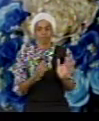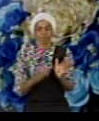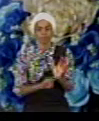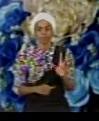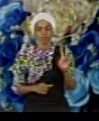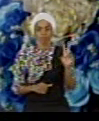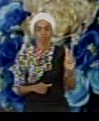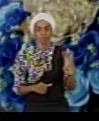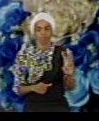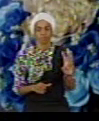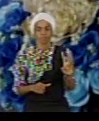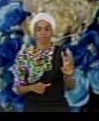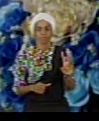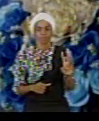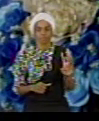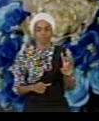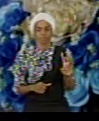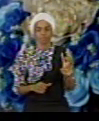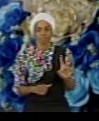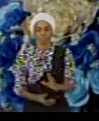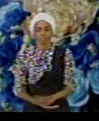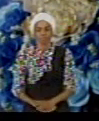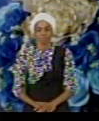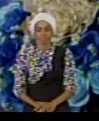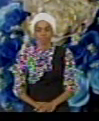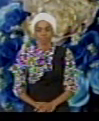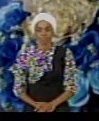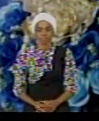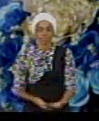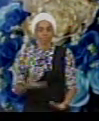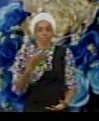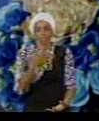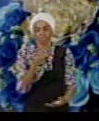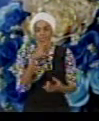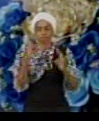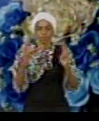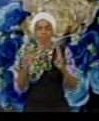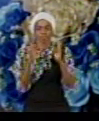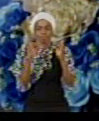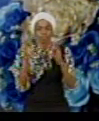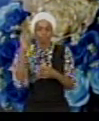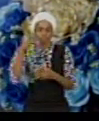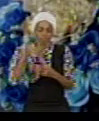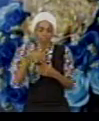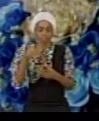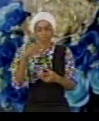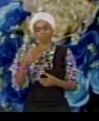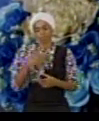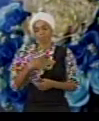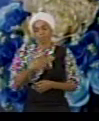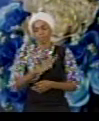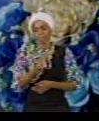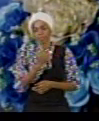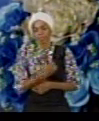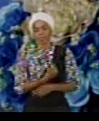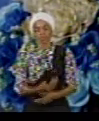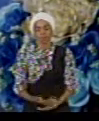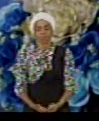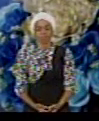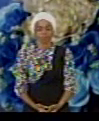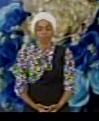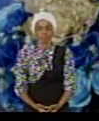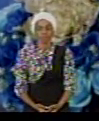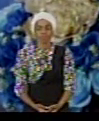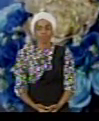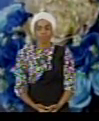There's victory within my soul, for the spirit with me abides. Let the waves of temptation roll. Jesus keeps me whatever